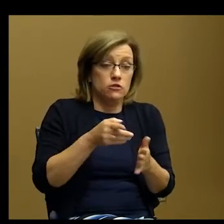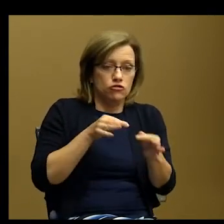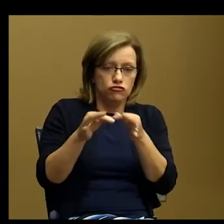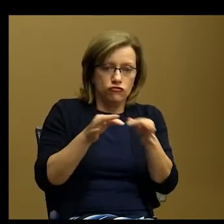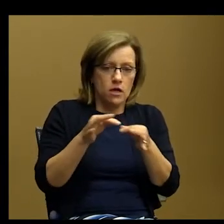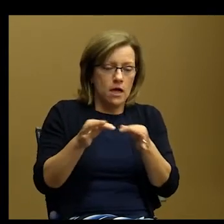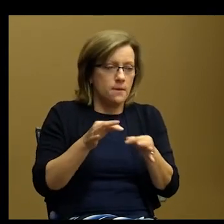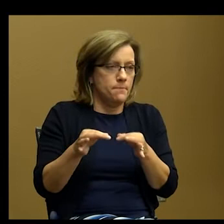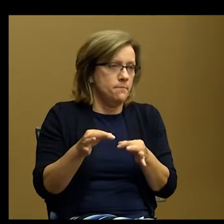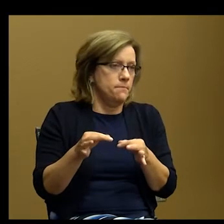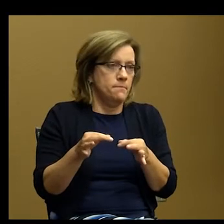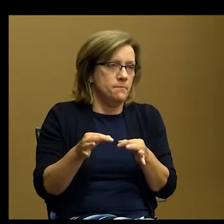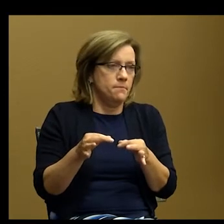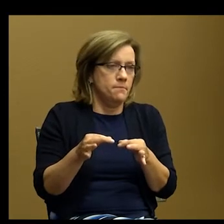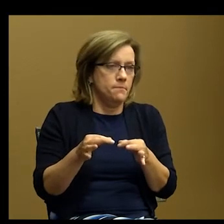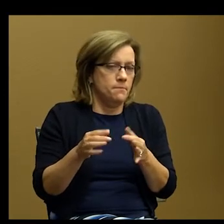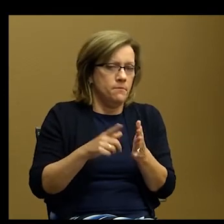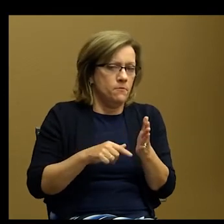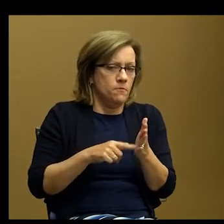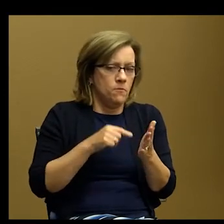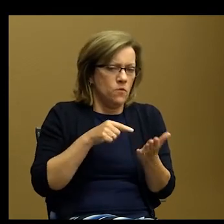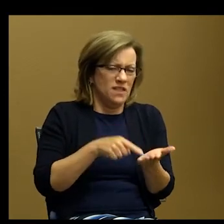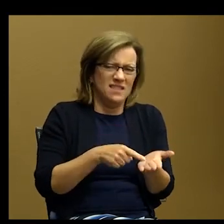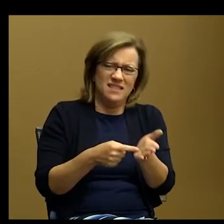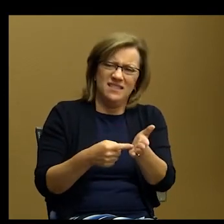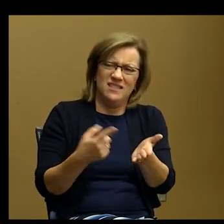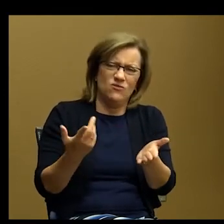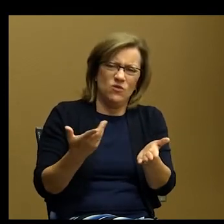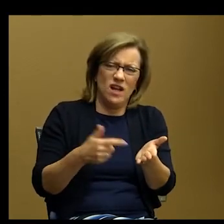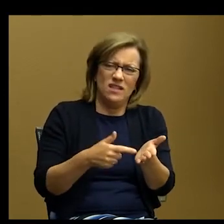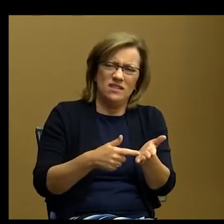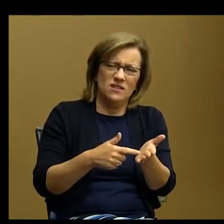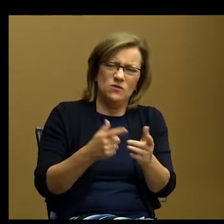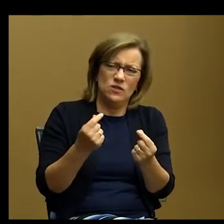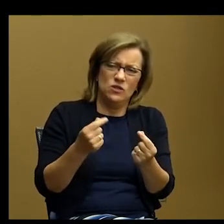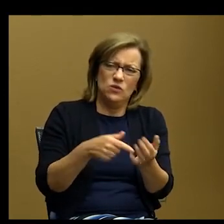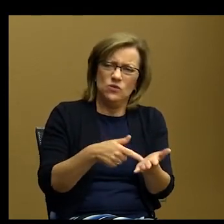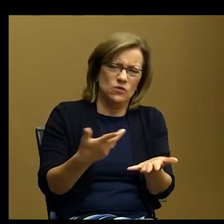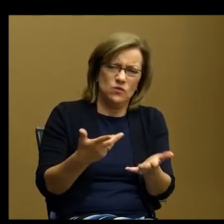know, what is this, what does it do, how does it do,